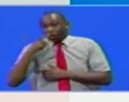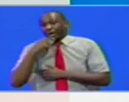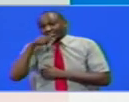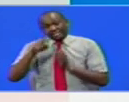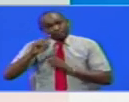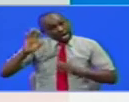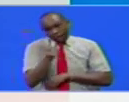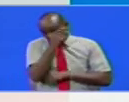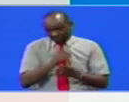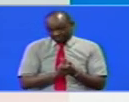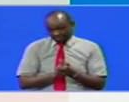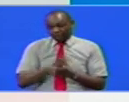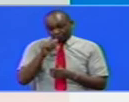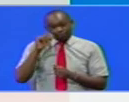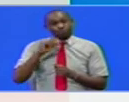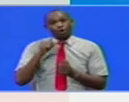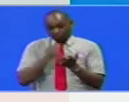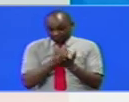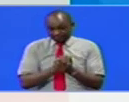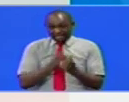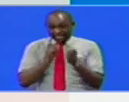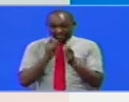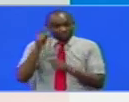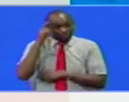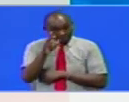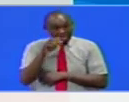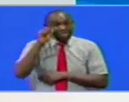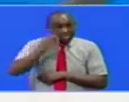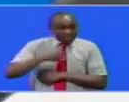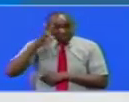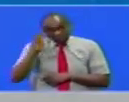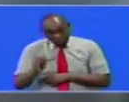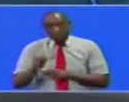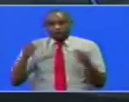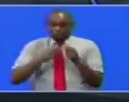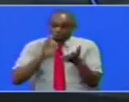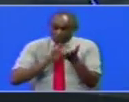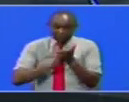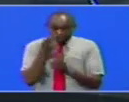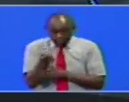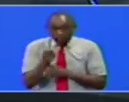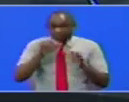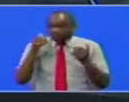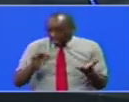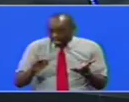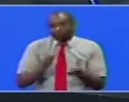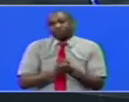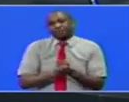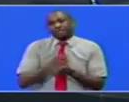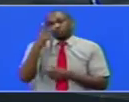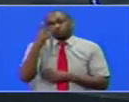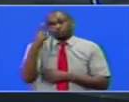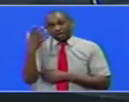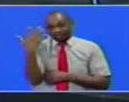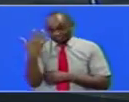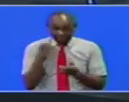to see him removed from office? SMS us your thoughts, start with a yes or no, brief comment, your name and location to the number